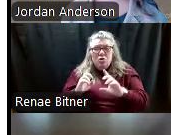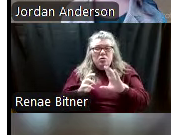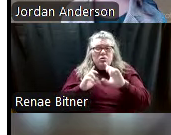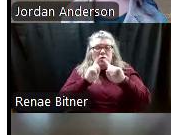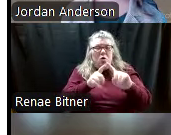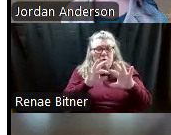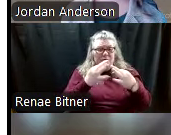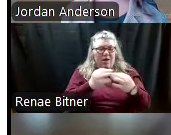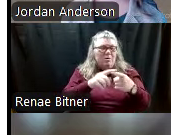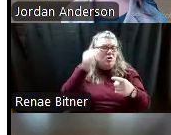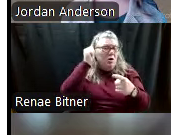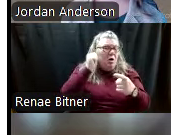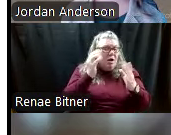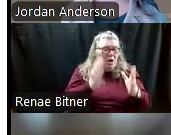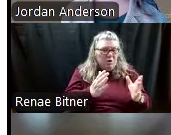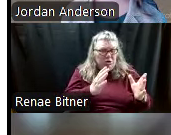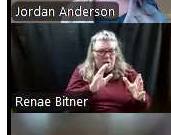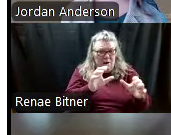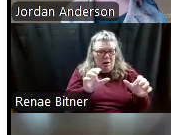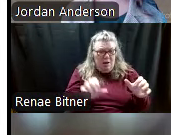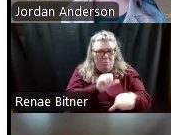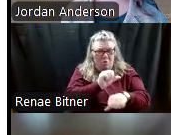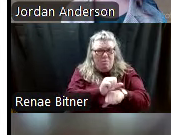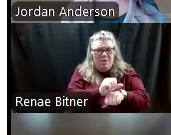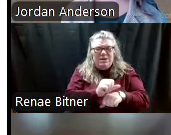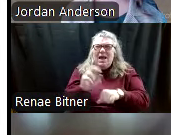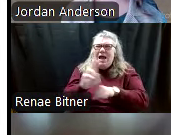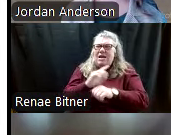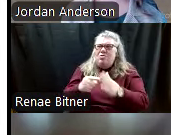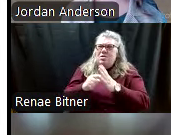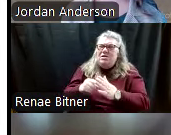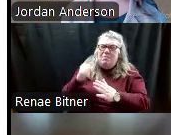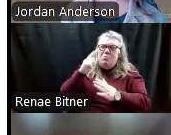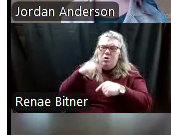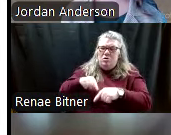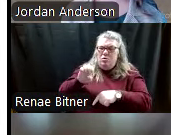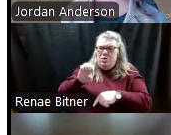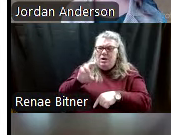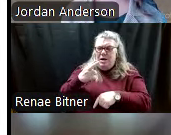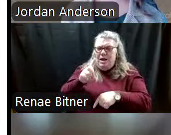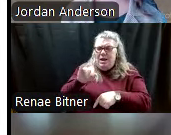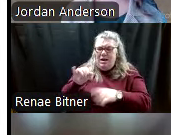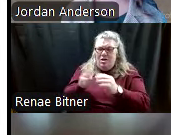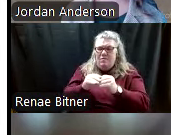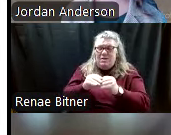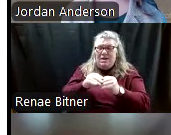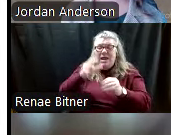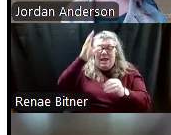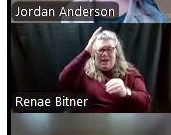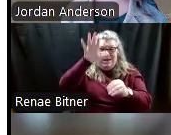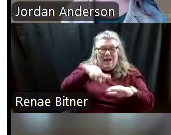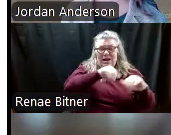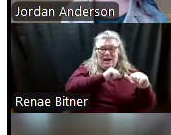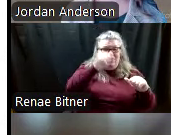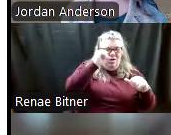to audiology appointments. I use the example we had heard, I think, one year at an Ed.D conference where a dad had left the audiology office and